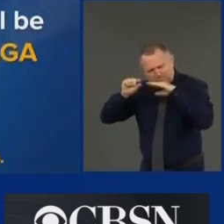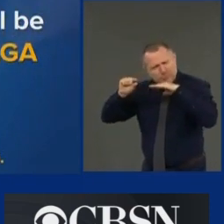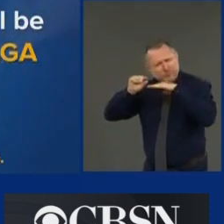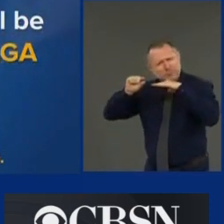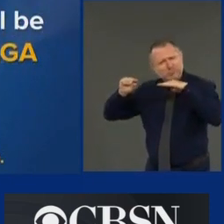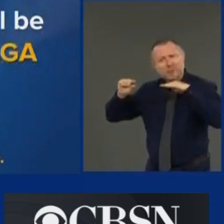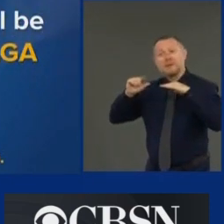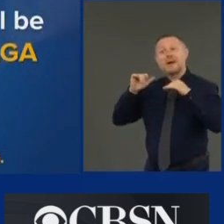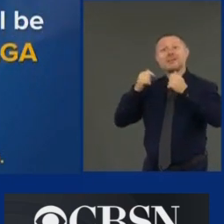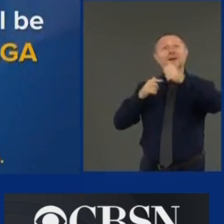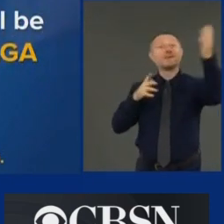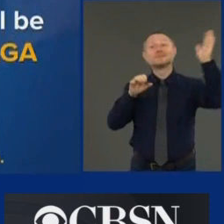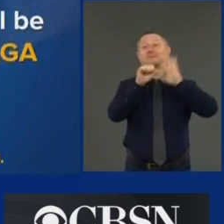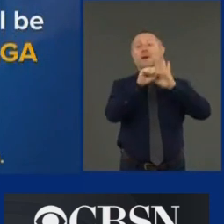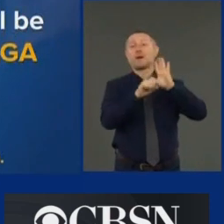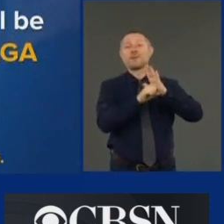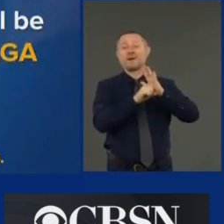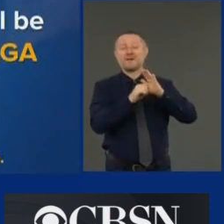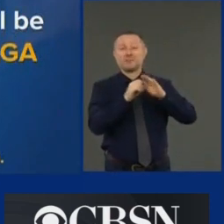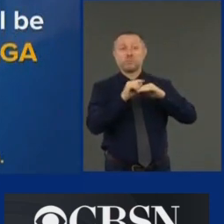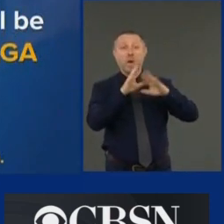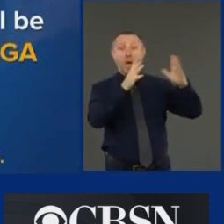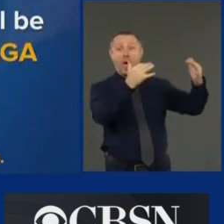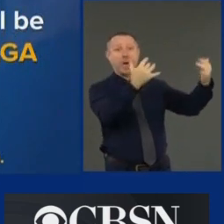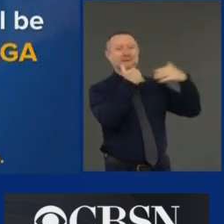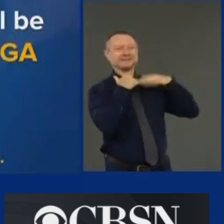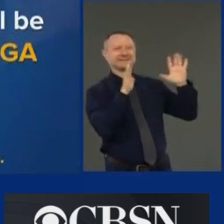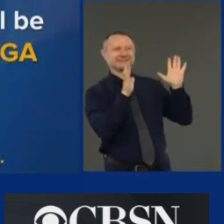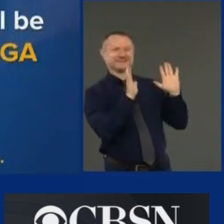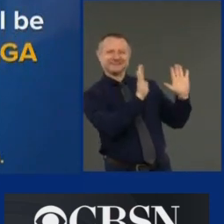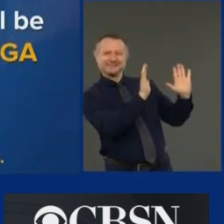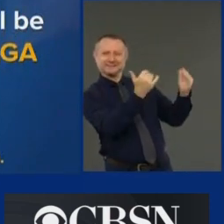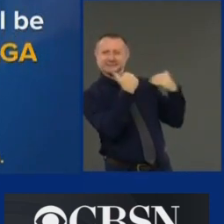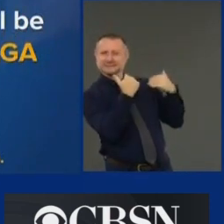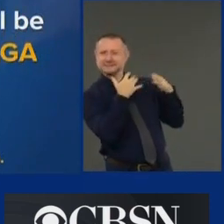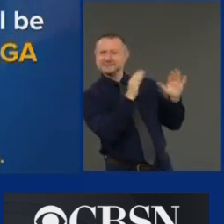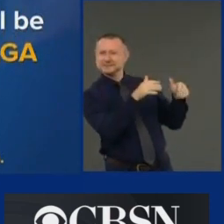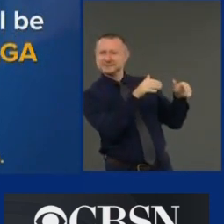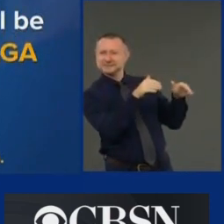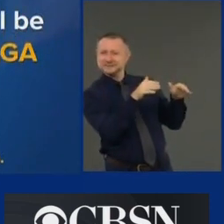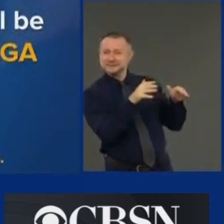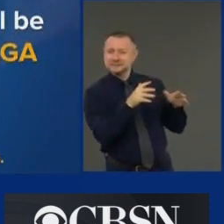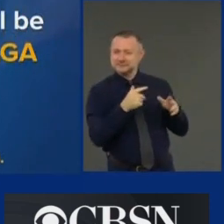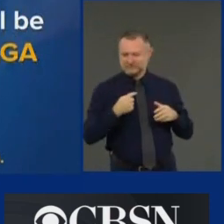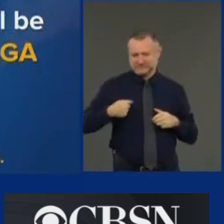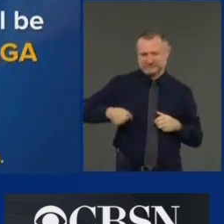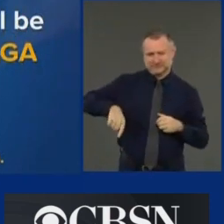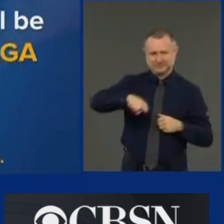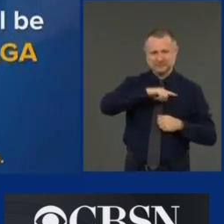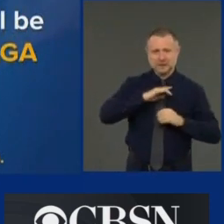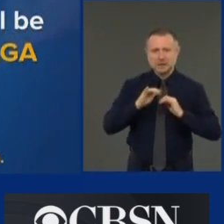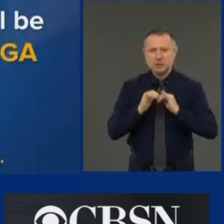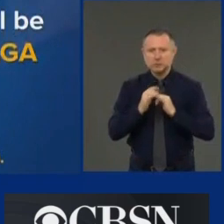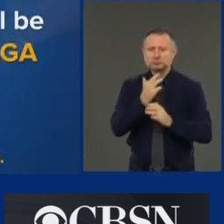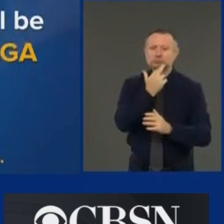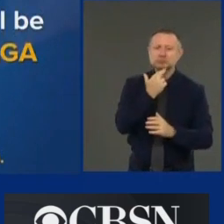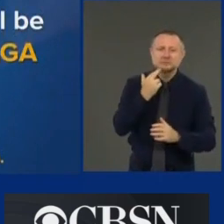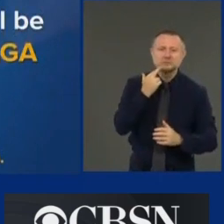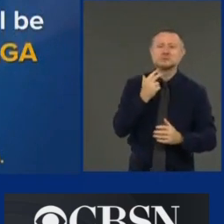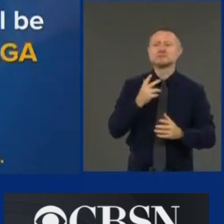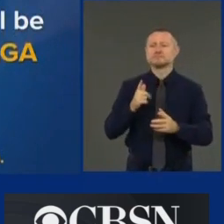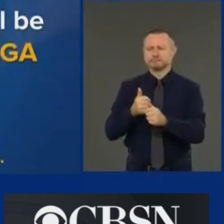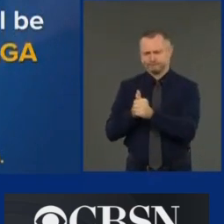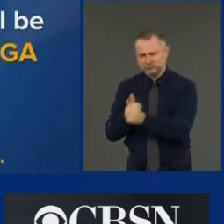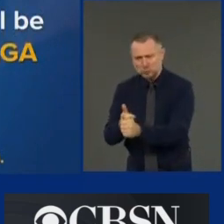is high? And how do you make sure you're maintaining compliance, bars, restaurants, young people?